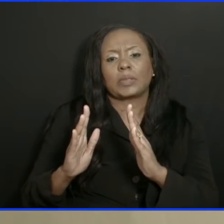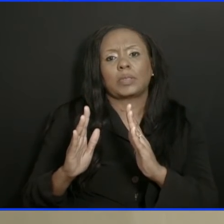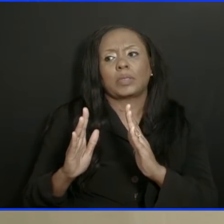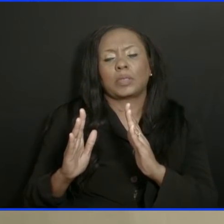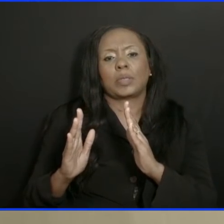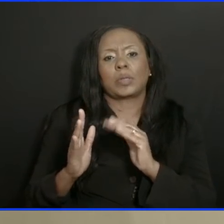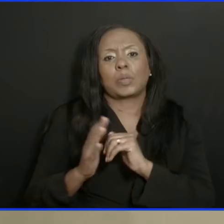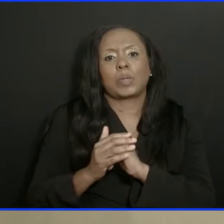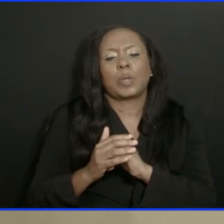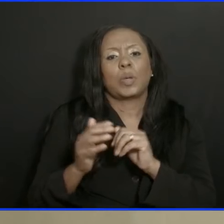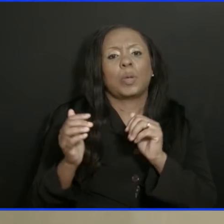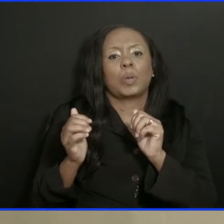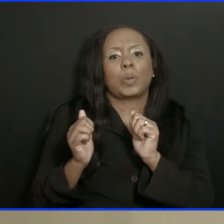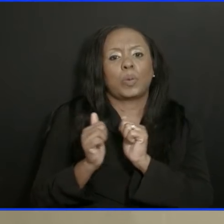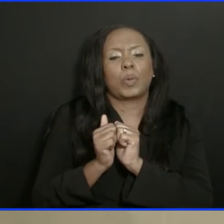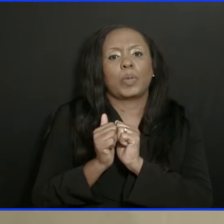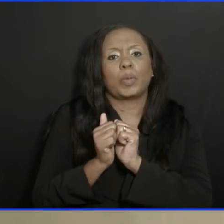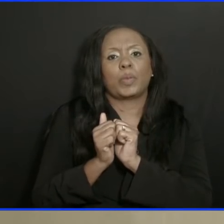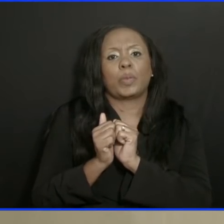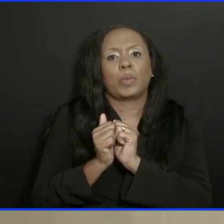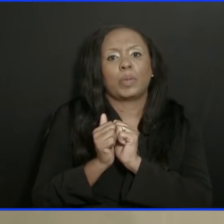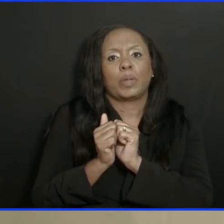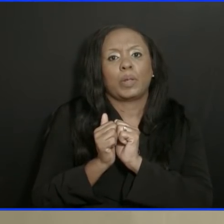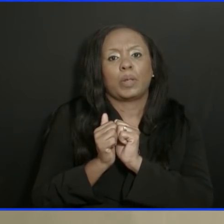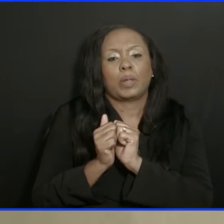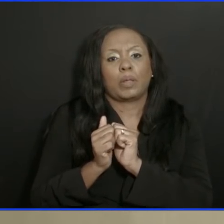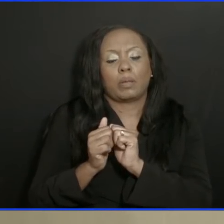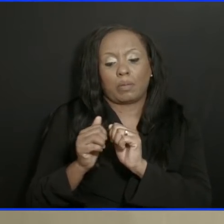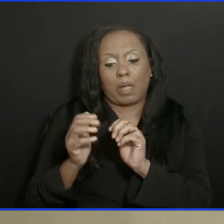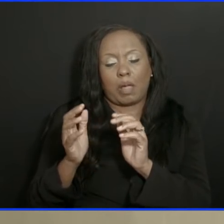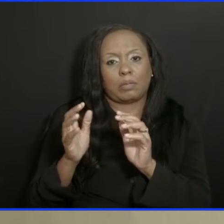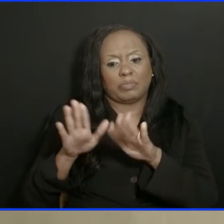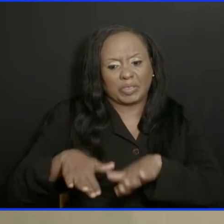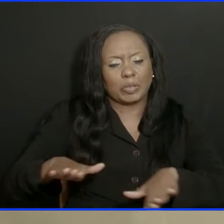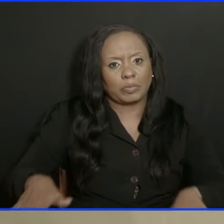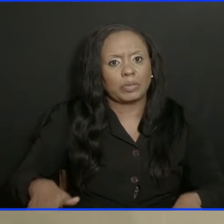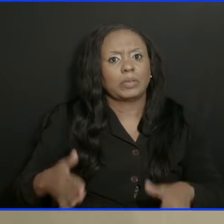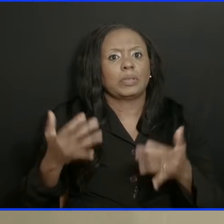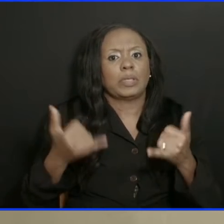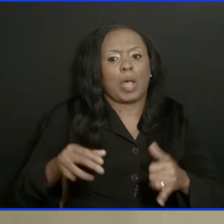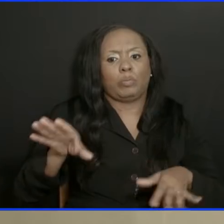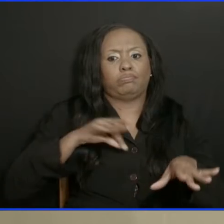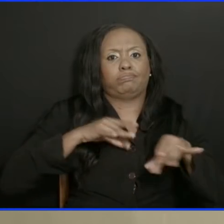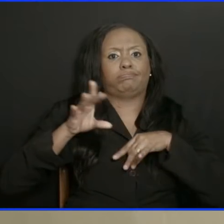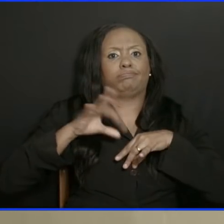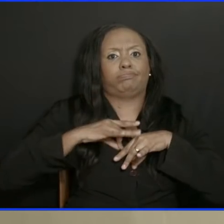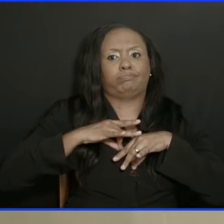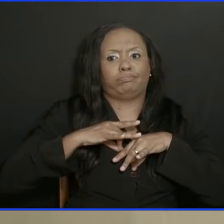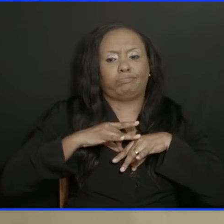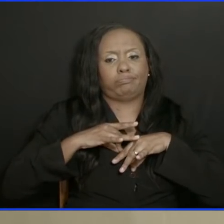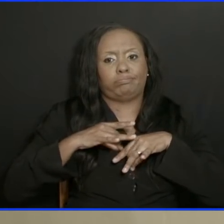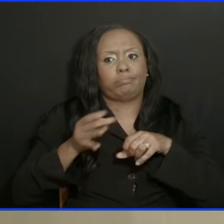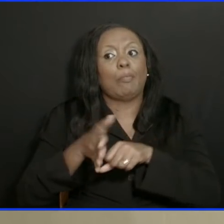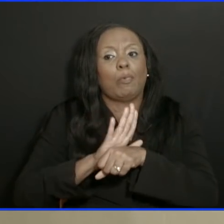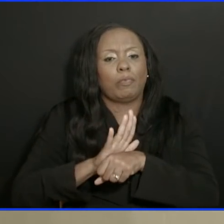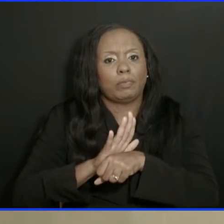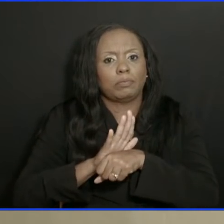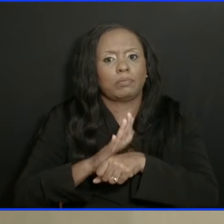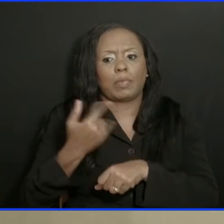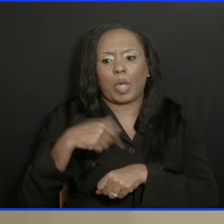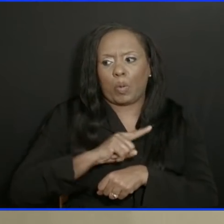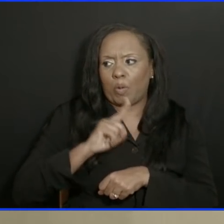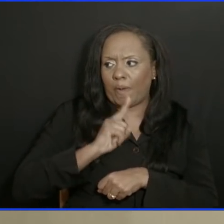conversation with the pediatrics department, for instance, and our colleague pediatricians, because we have to be very mindful of